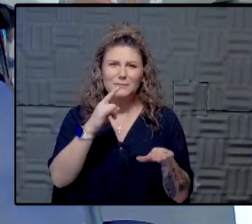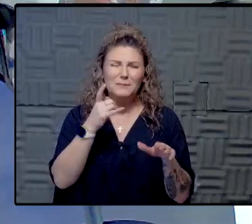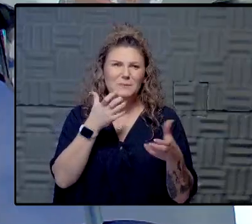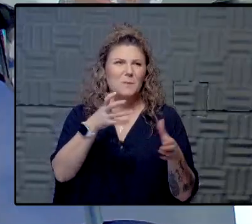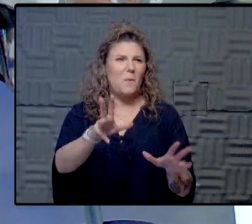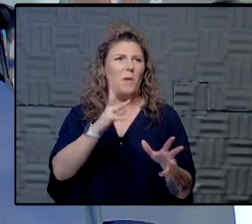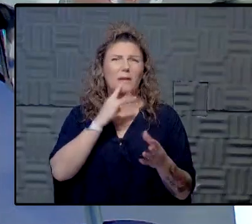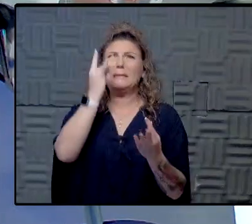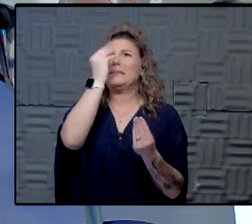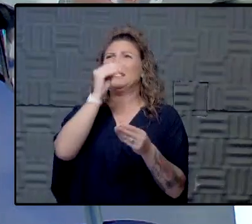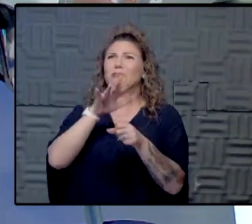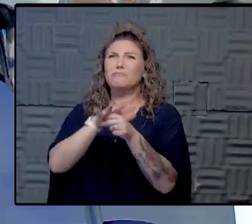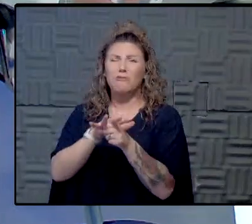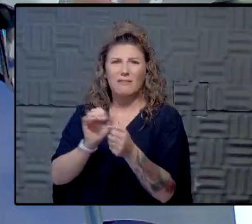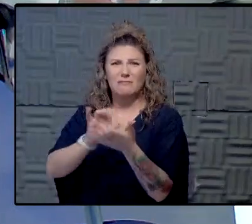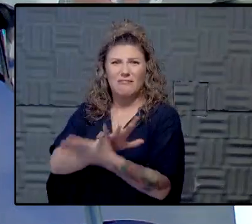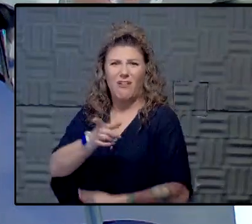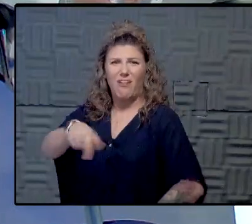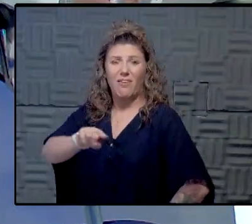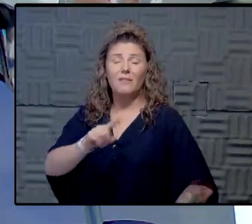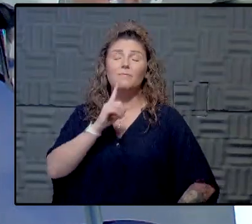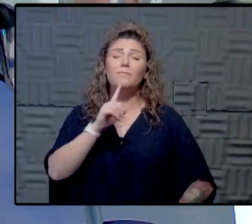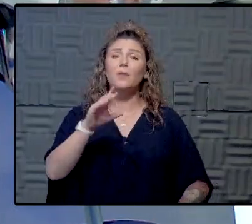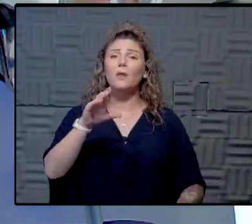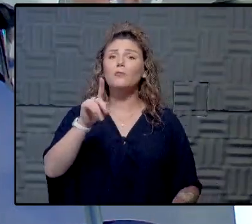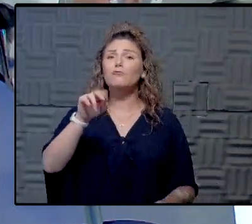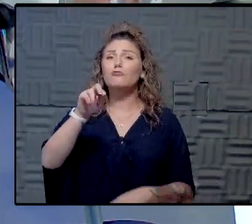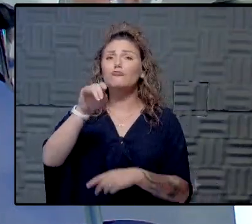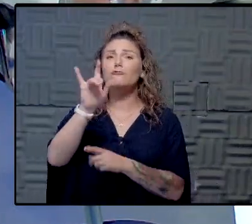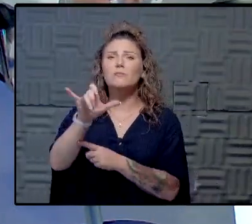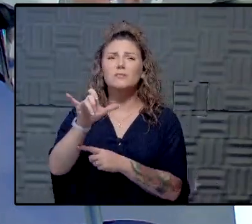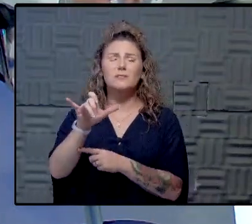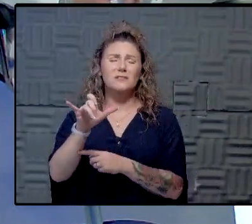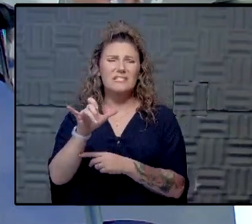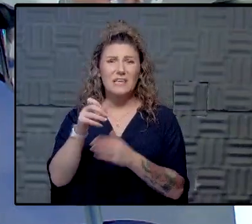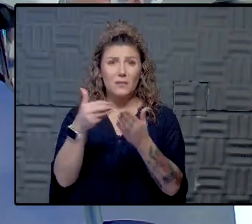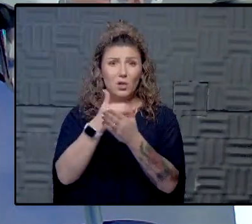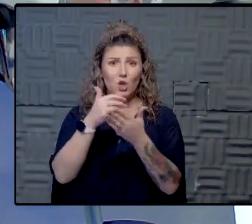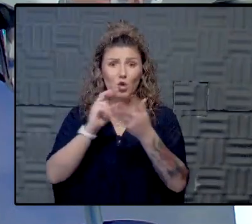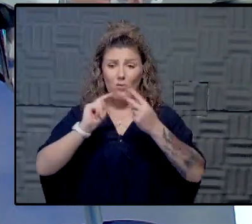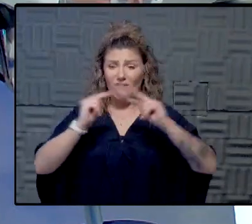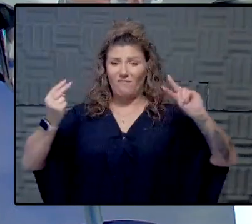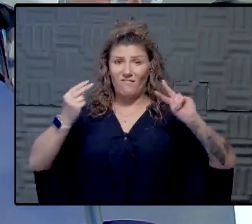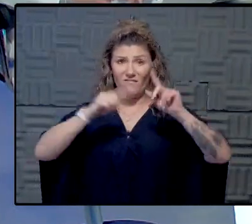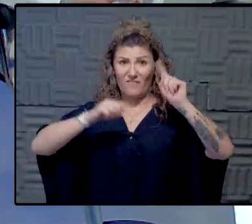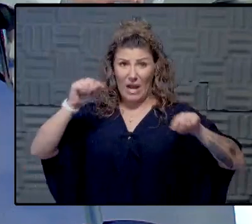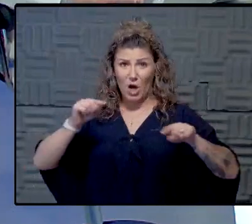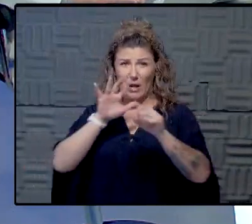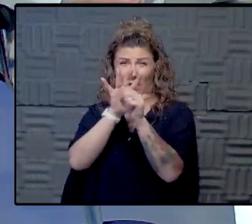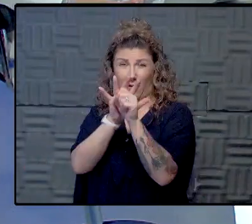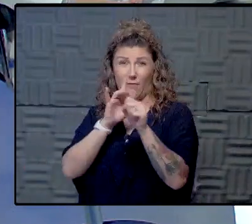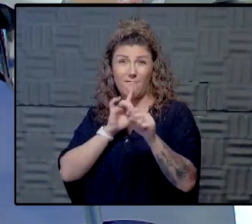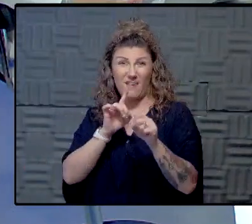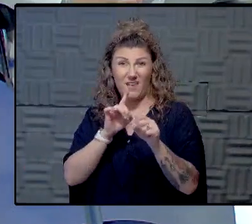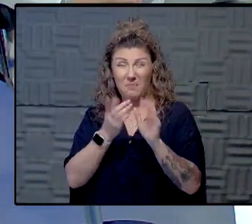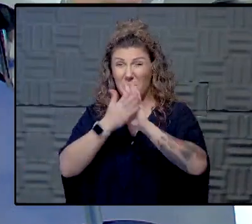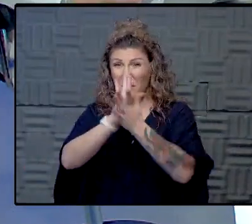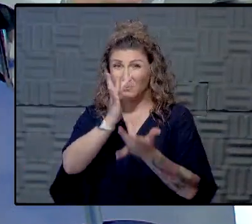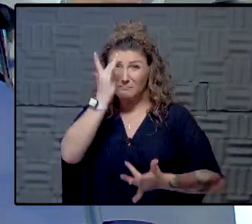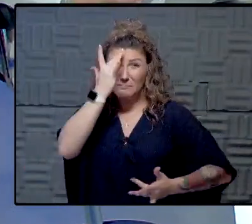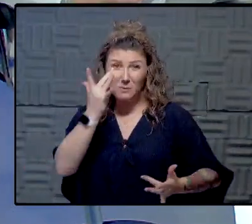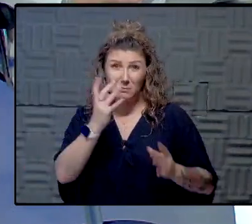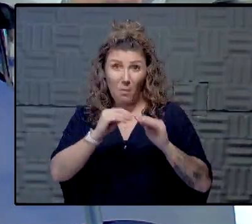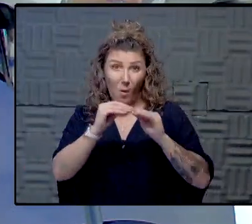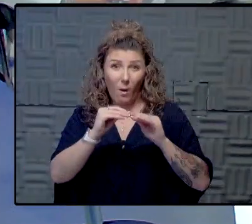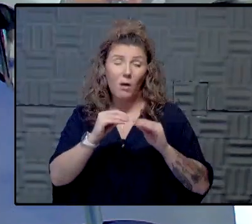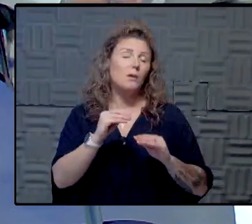So, Yeah. Christy wants to know, are young kids getting sicker with the new variant? Dr. Lewis? We've